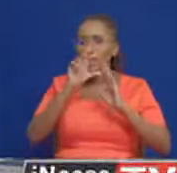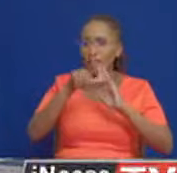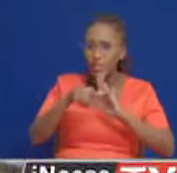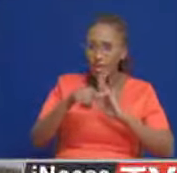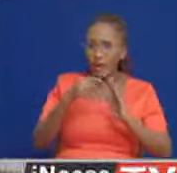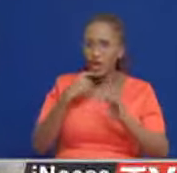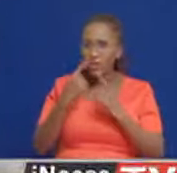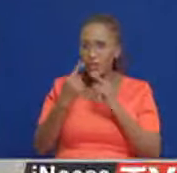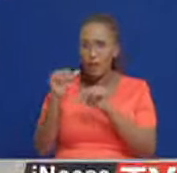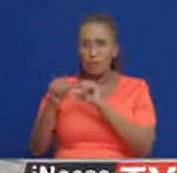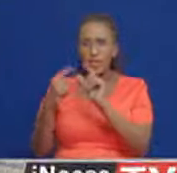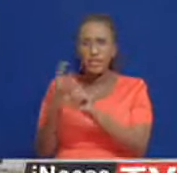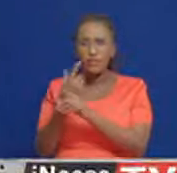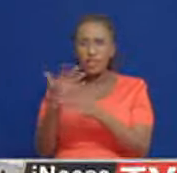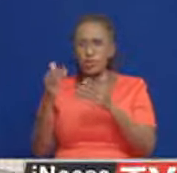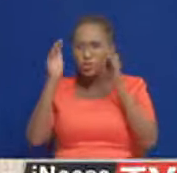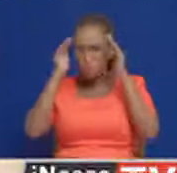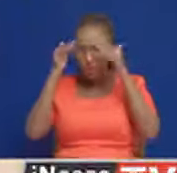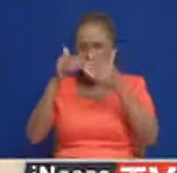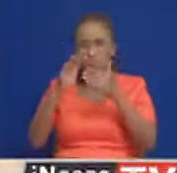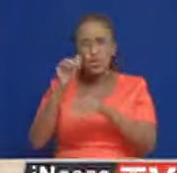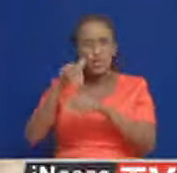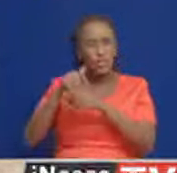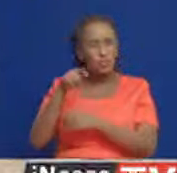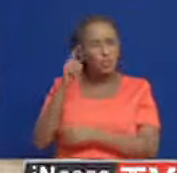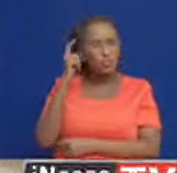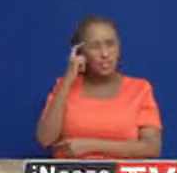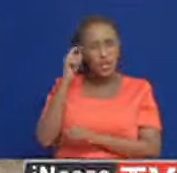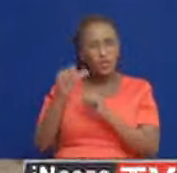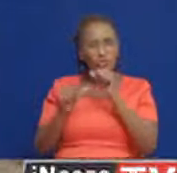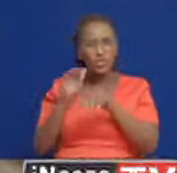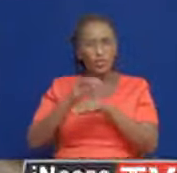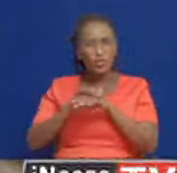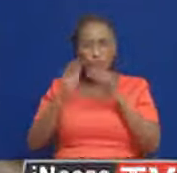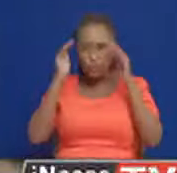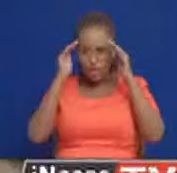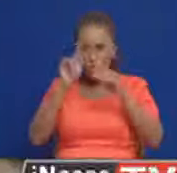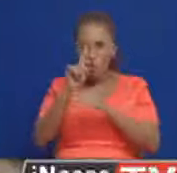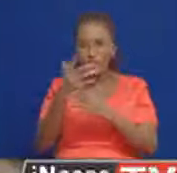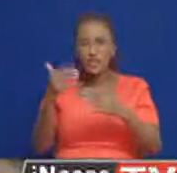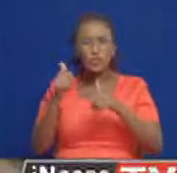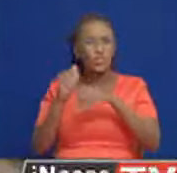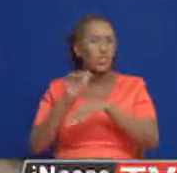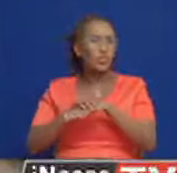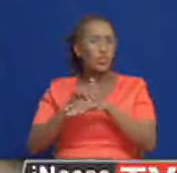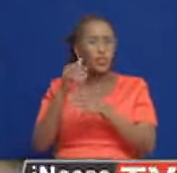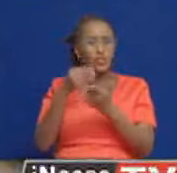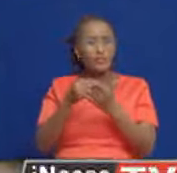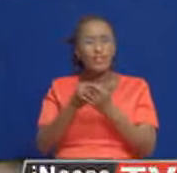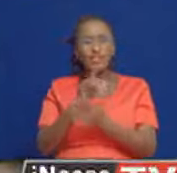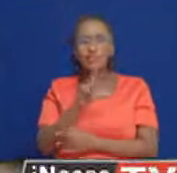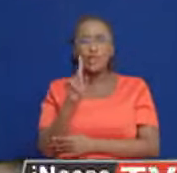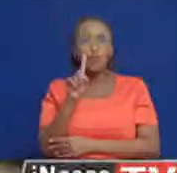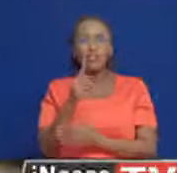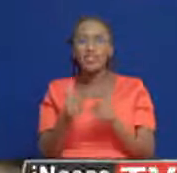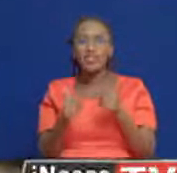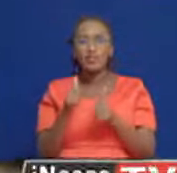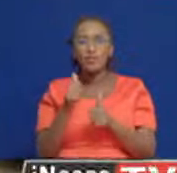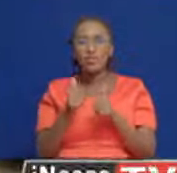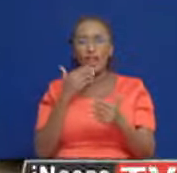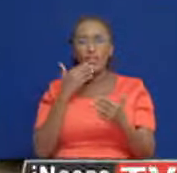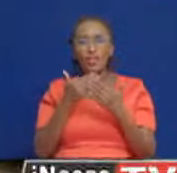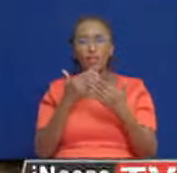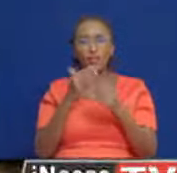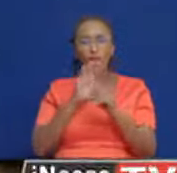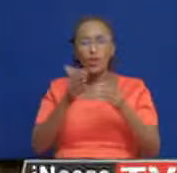here that we haven't paid attention to that in your mind are important for us to focus on? Just one thing. Actually, thank you. Thank you for hosting